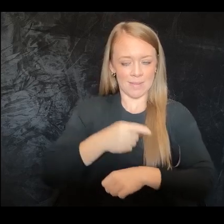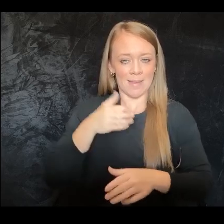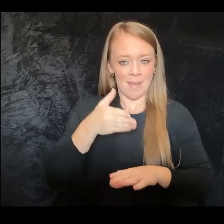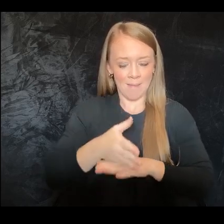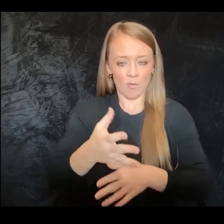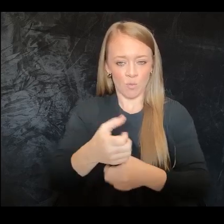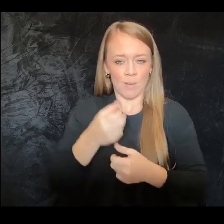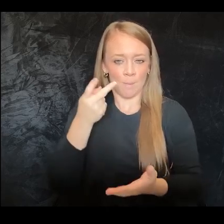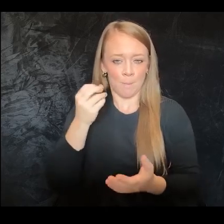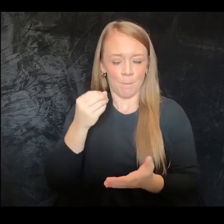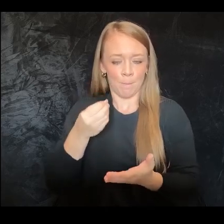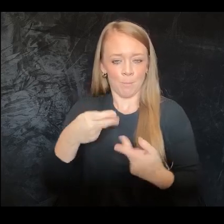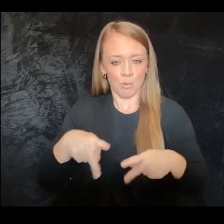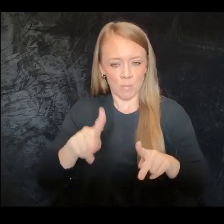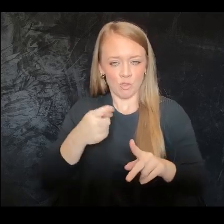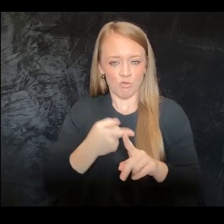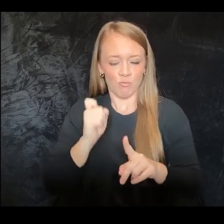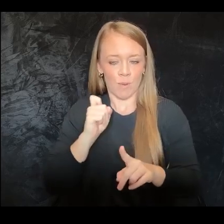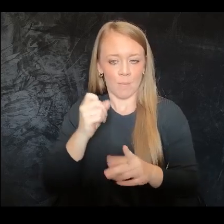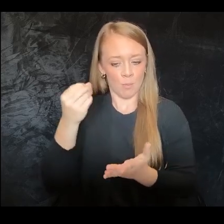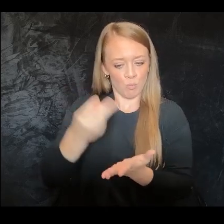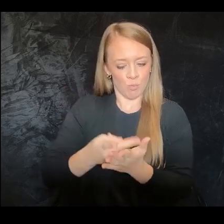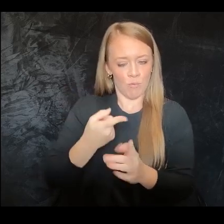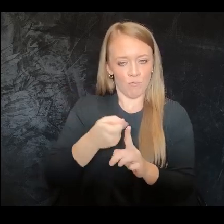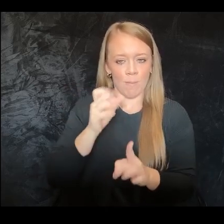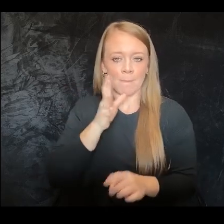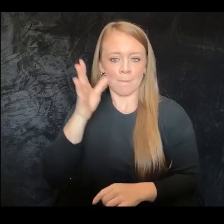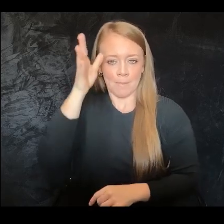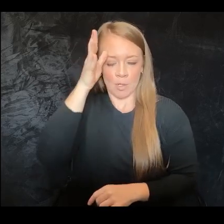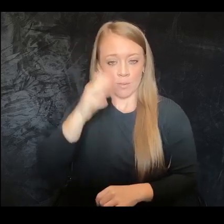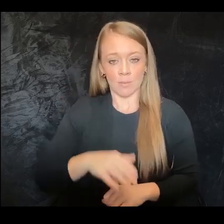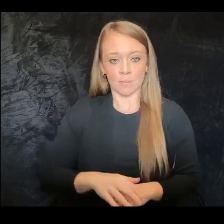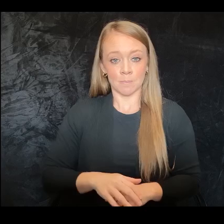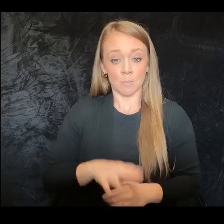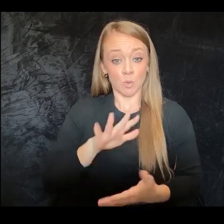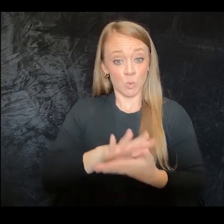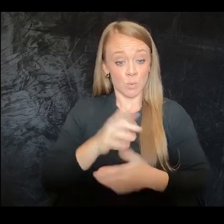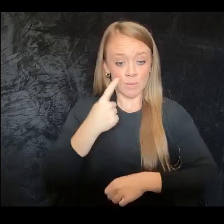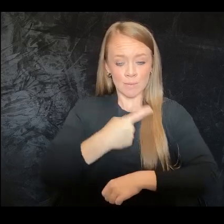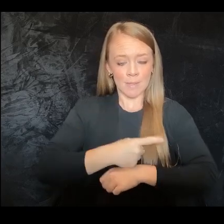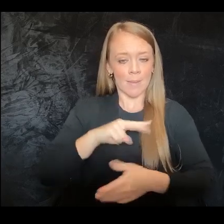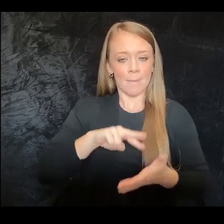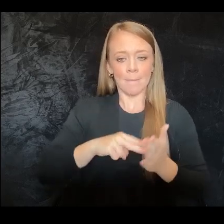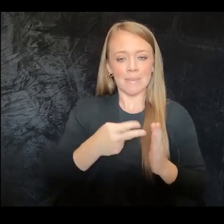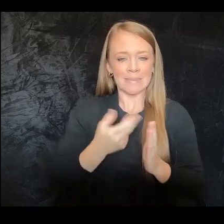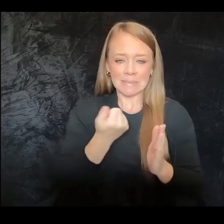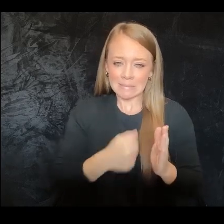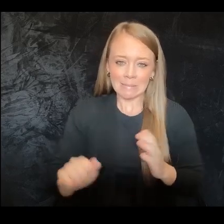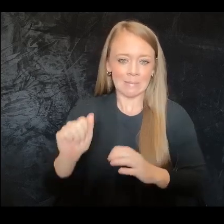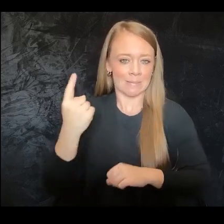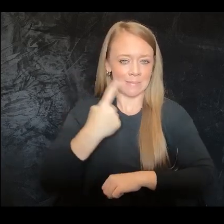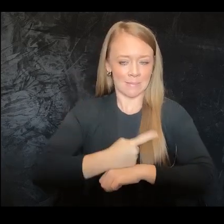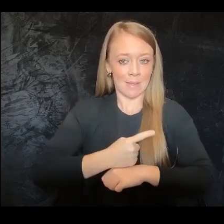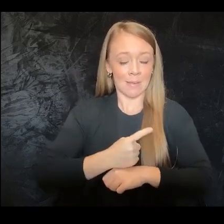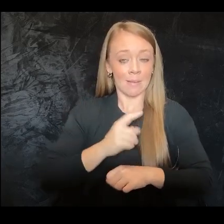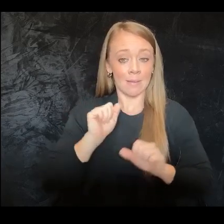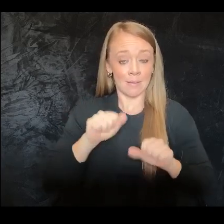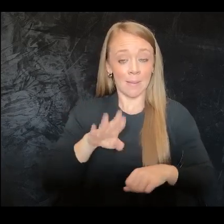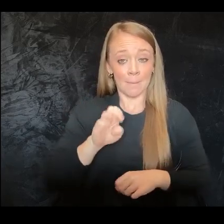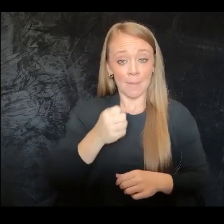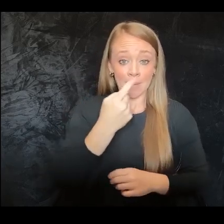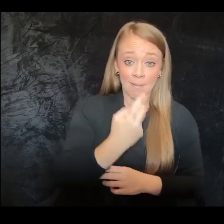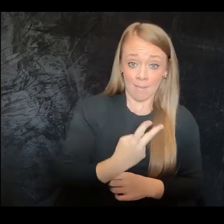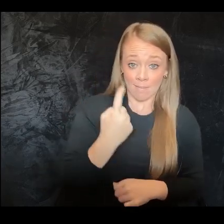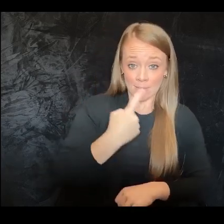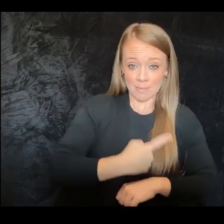consent. The definition of school day means any day, including a partial day, that children